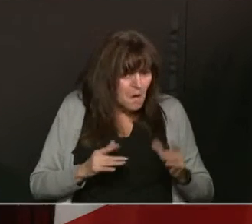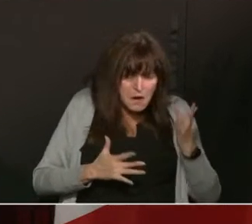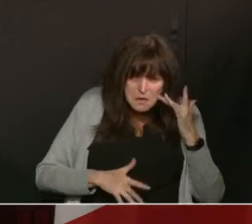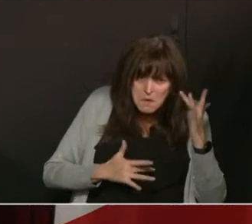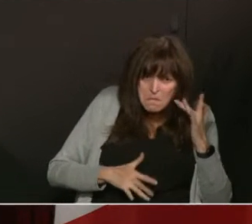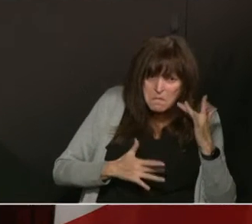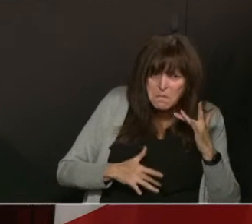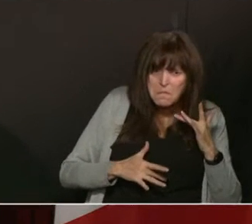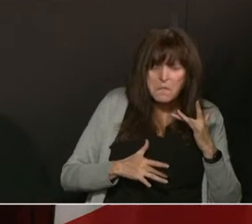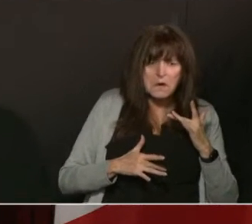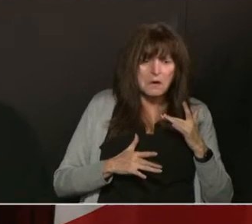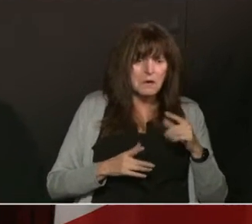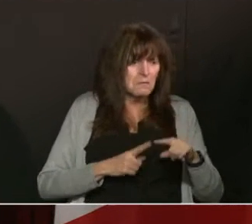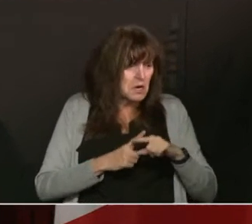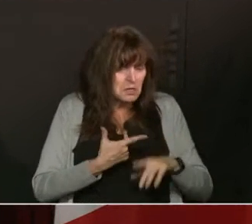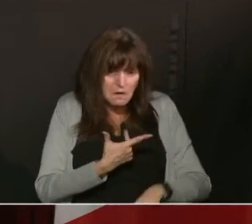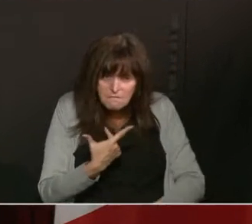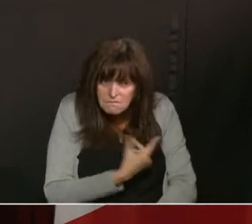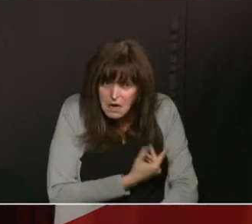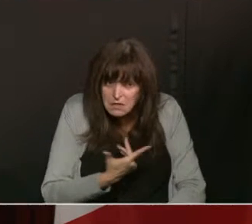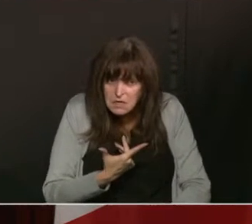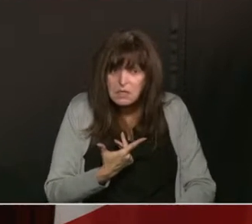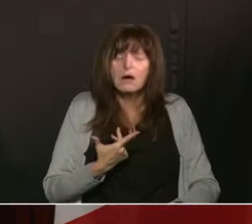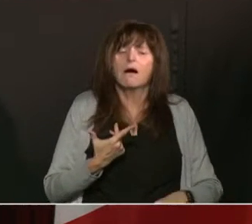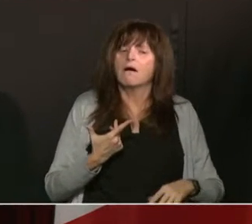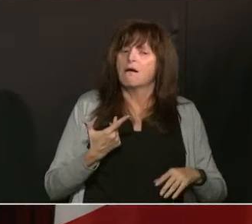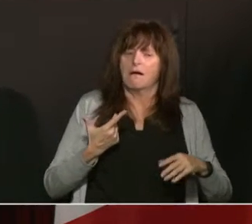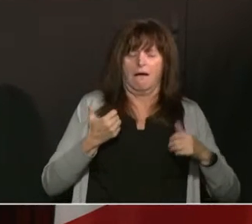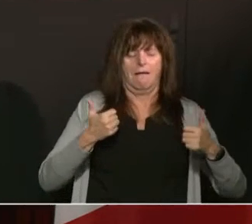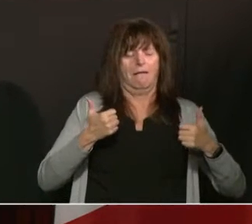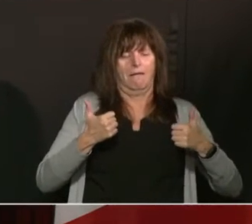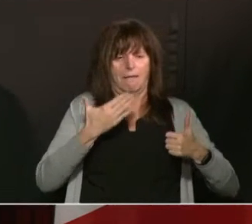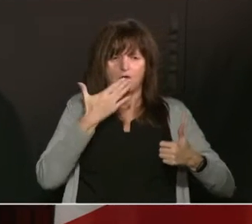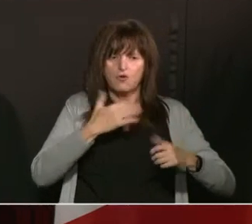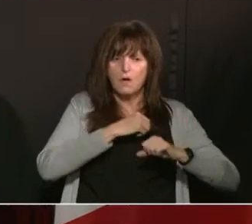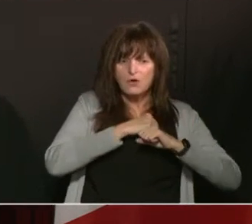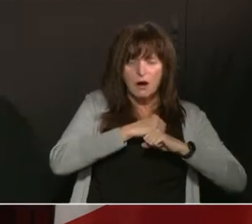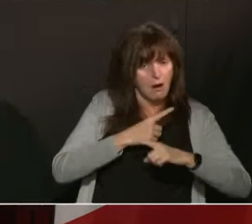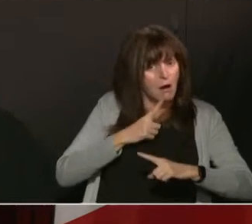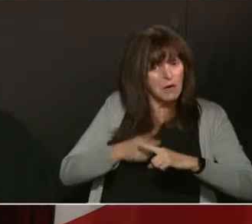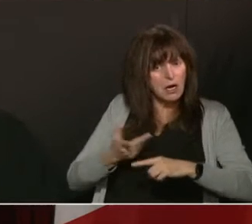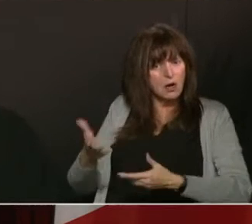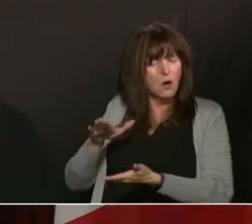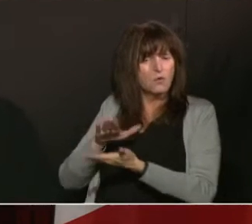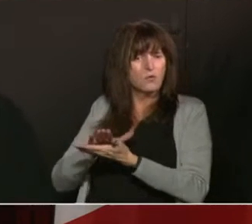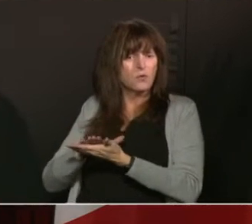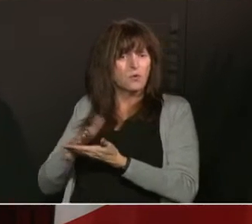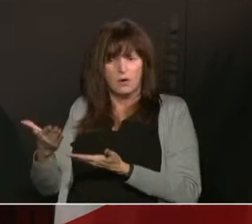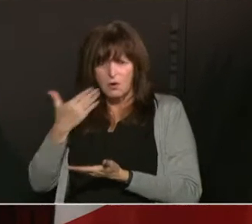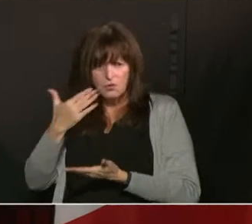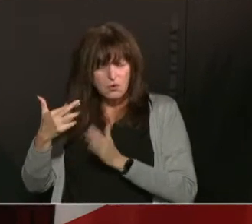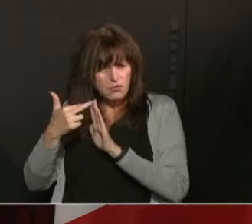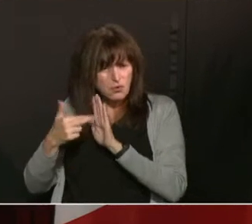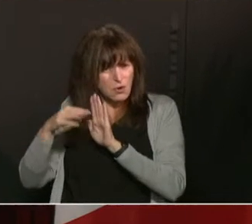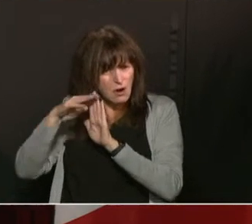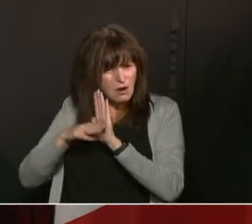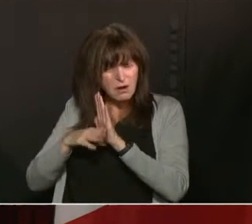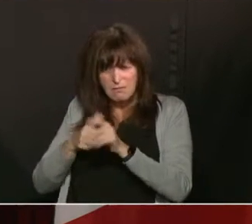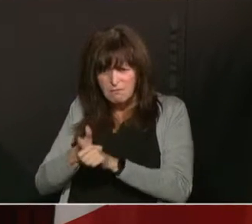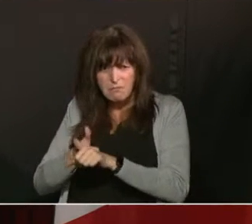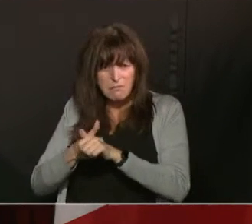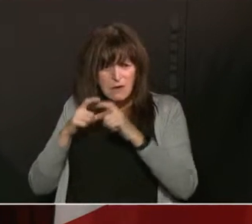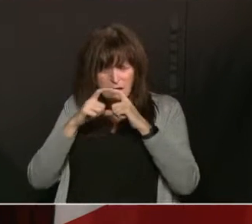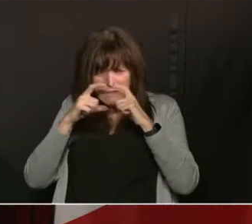vaccination, very good protocols in place to safeguard our schools with ventilation, masking, and